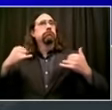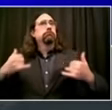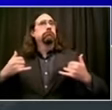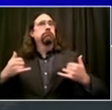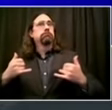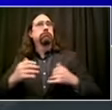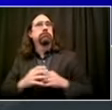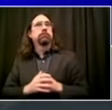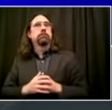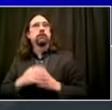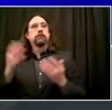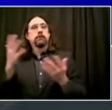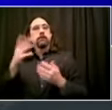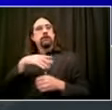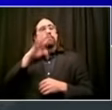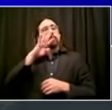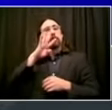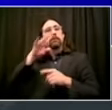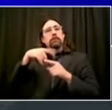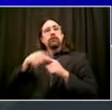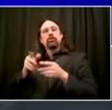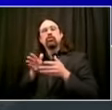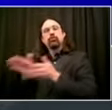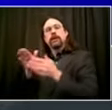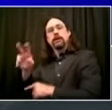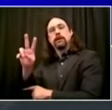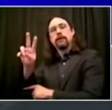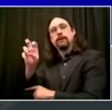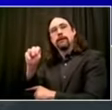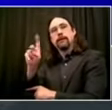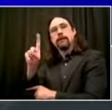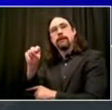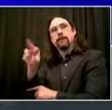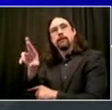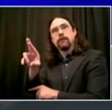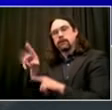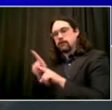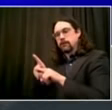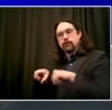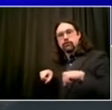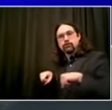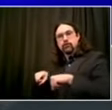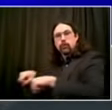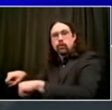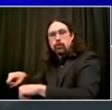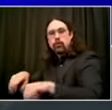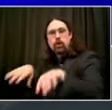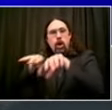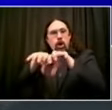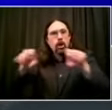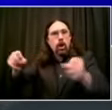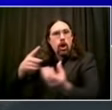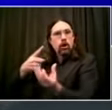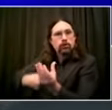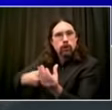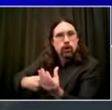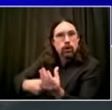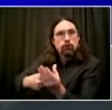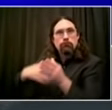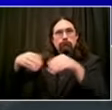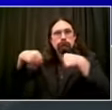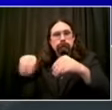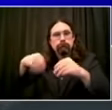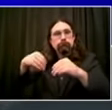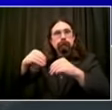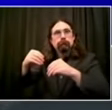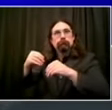NYPD. A civilian agency should handle that. Our street vendors, it's an area that New Yorkers feel passionately about. It